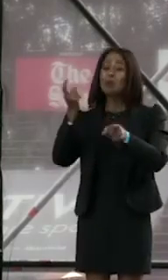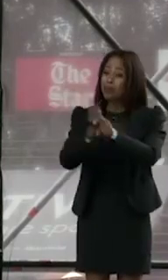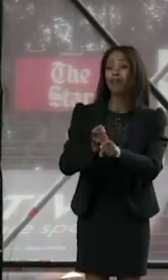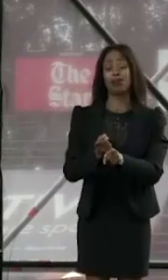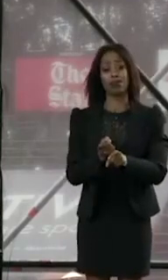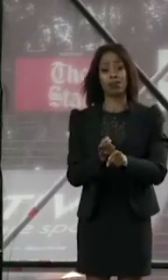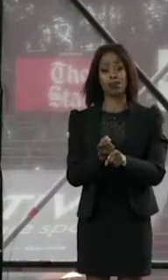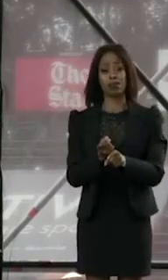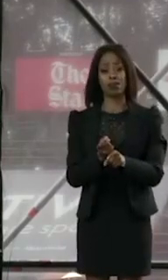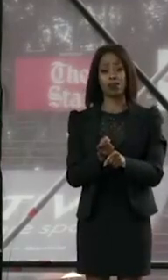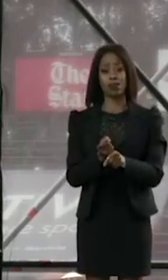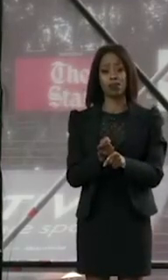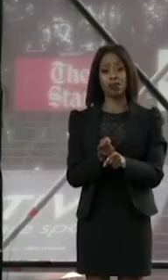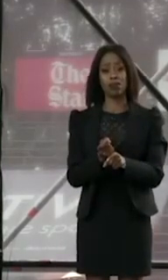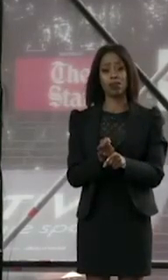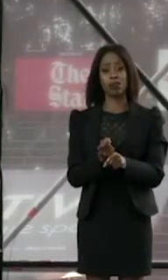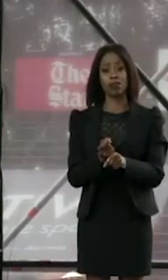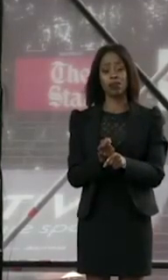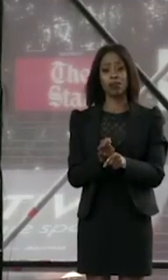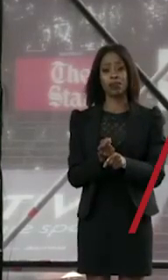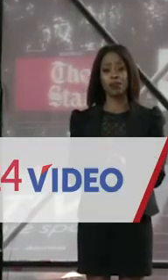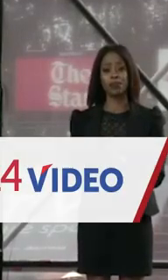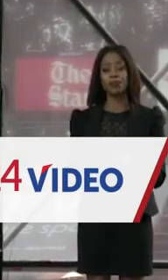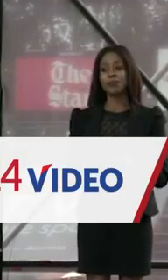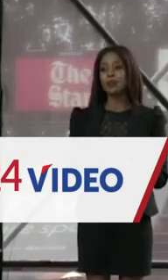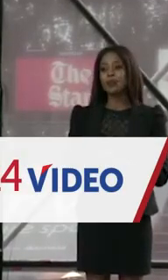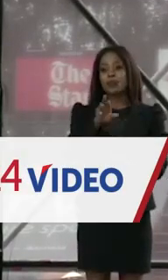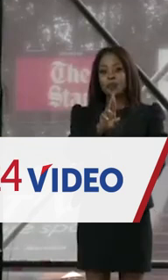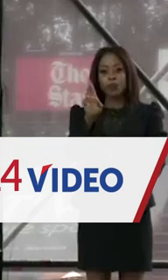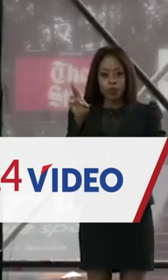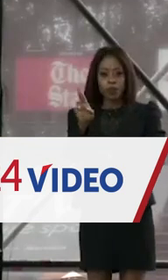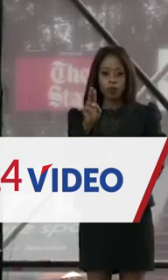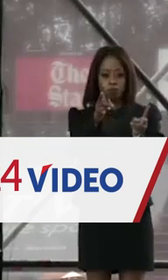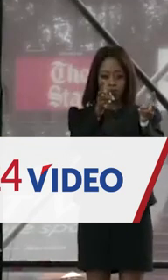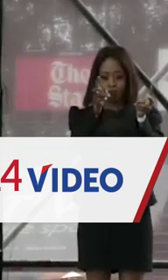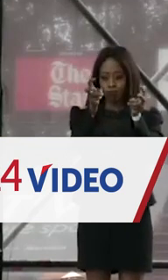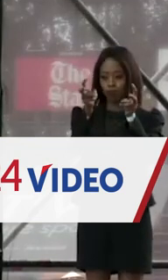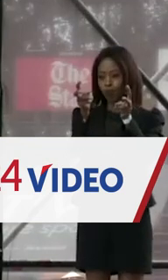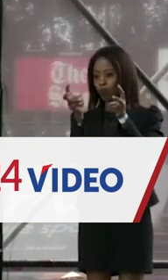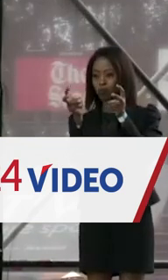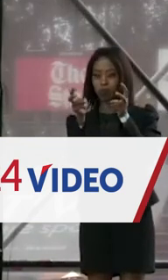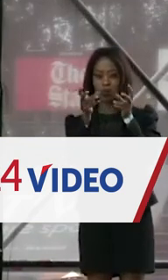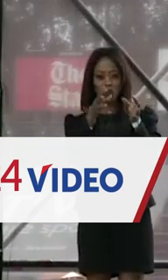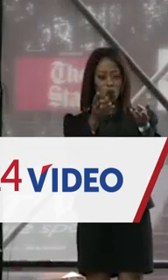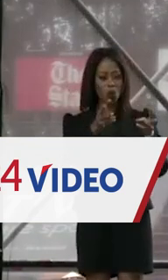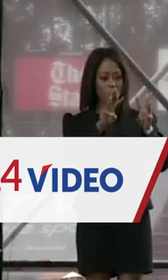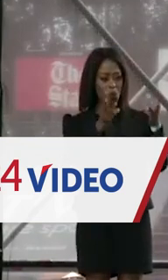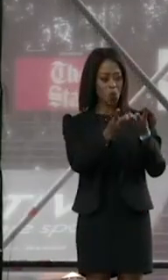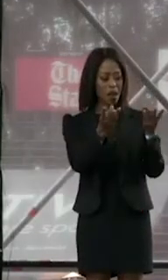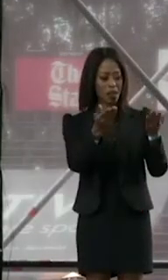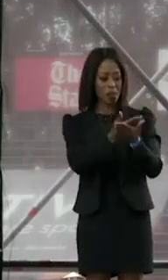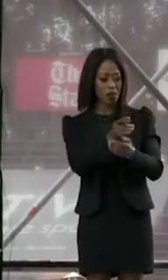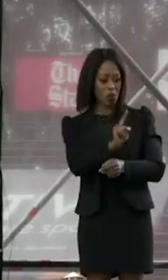You know, Ricky would actually observe what is missing from the world, and then he'd purposely go